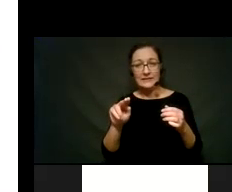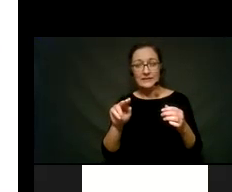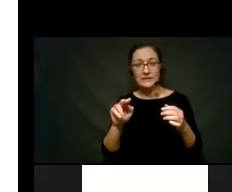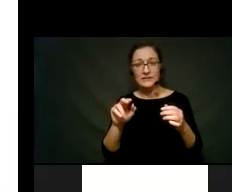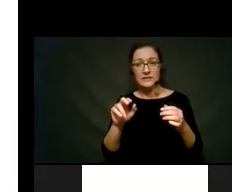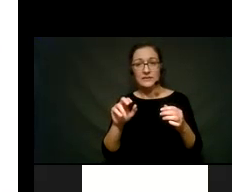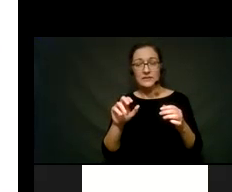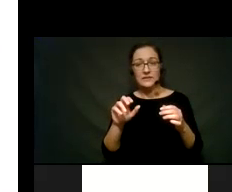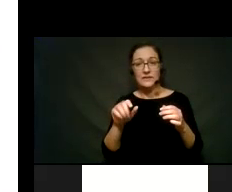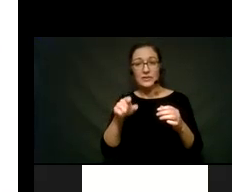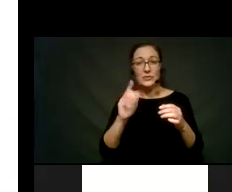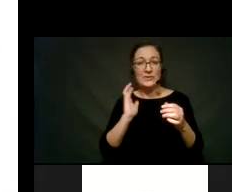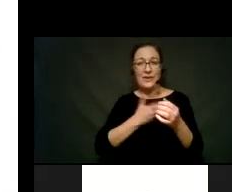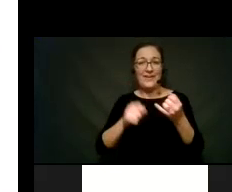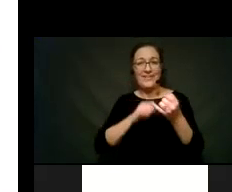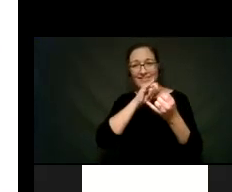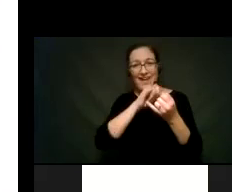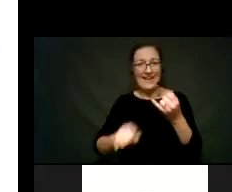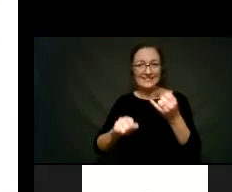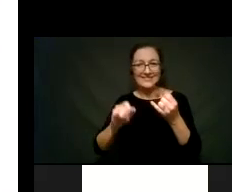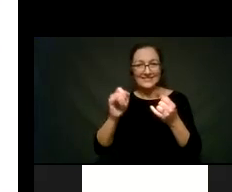You will be our last oral